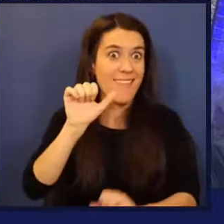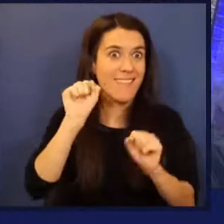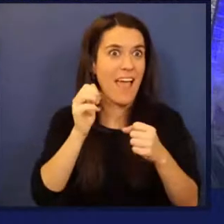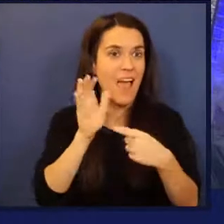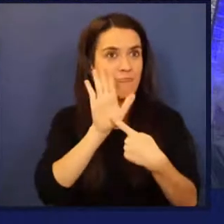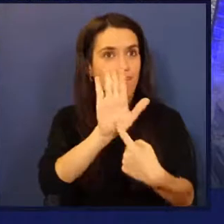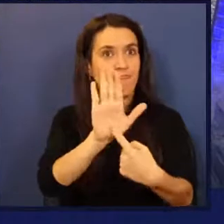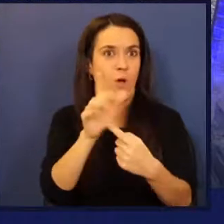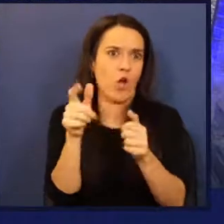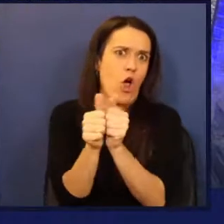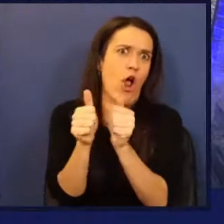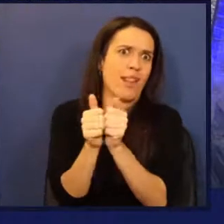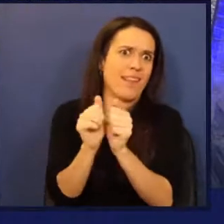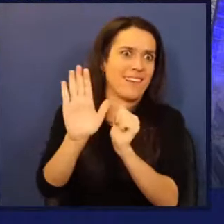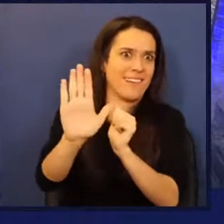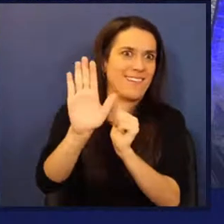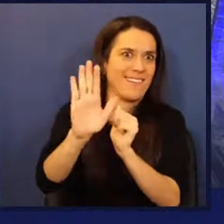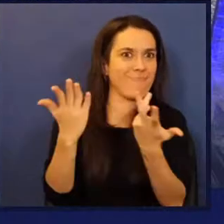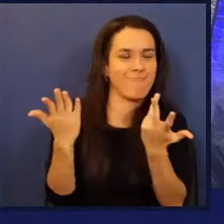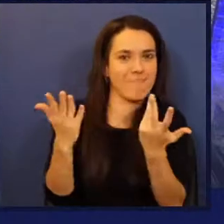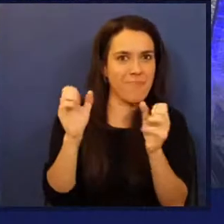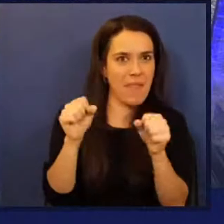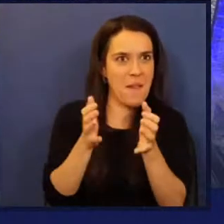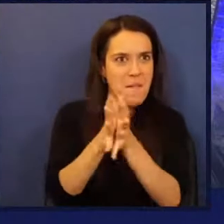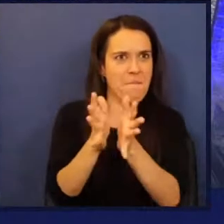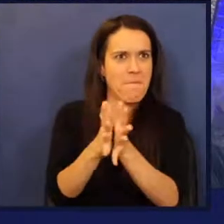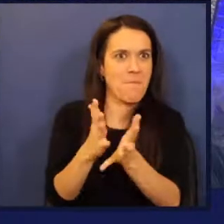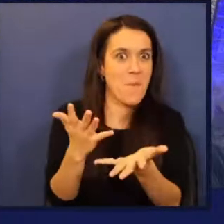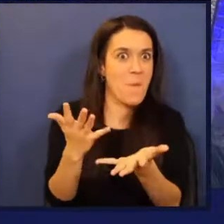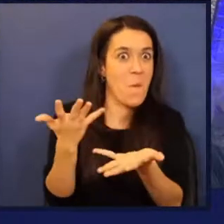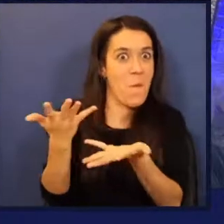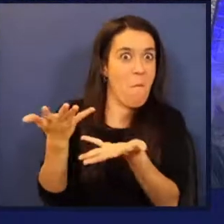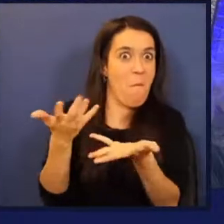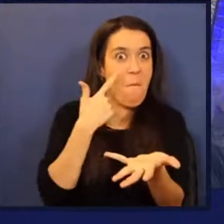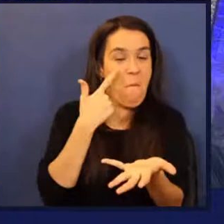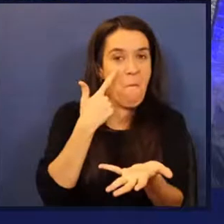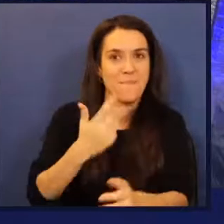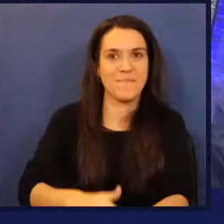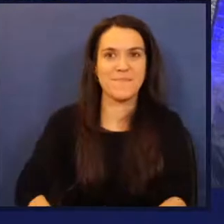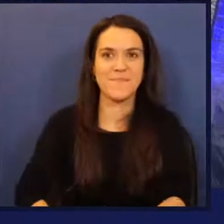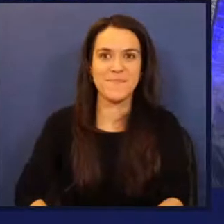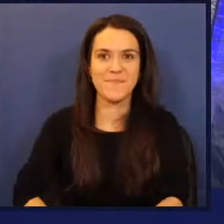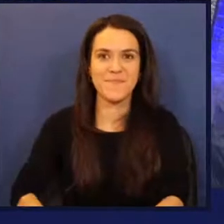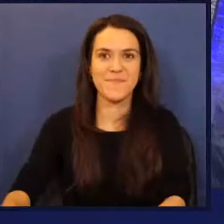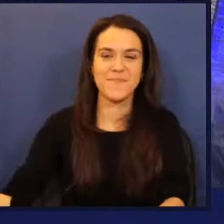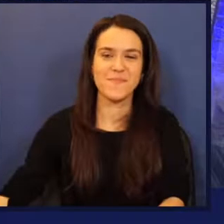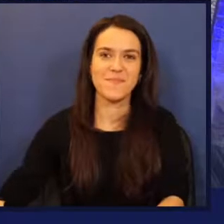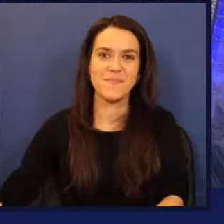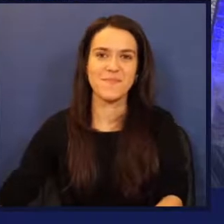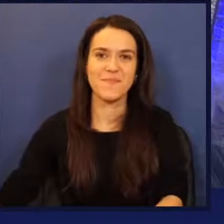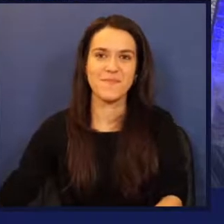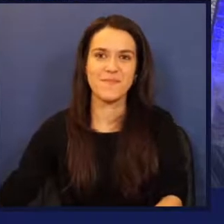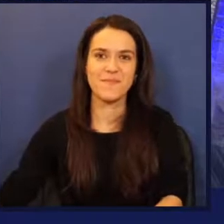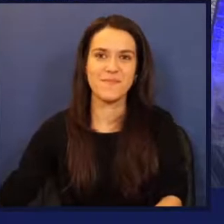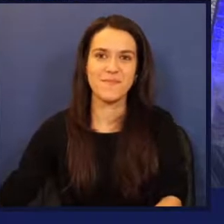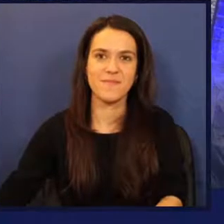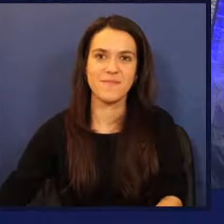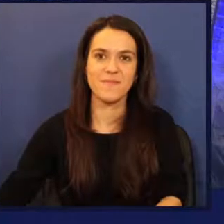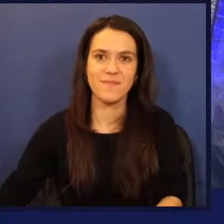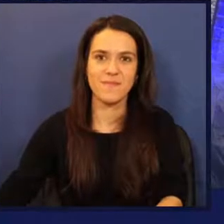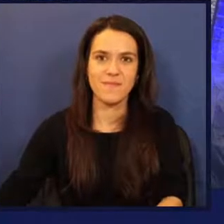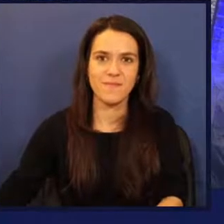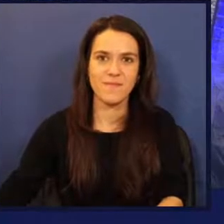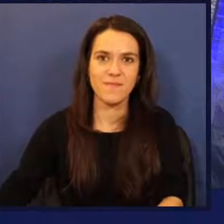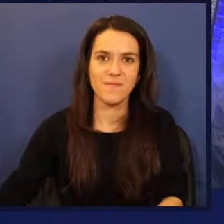so yeah, let's see what they've got. Hi, so good afternoon, and welcome